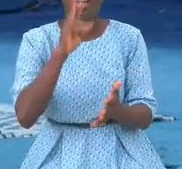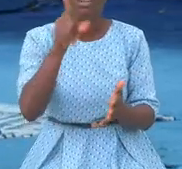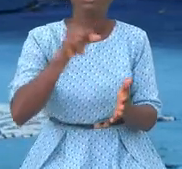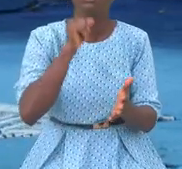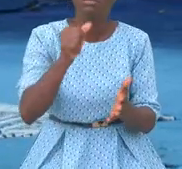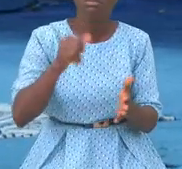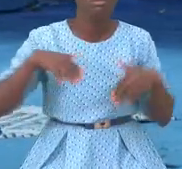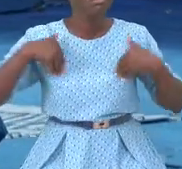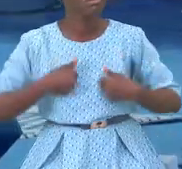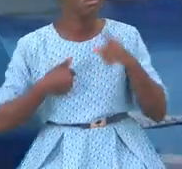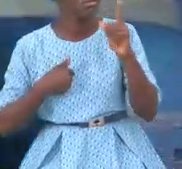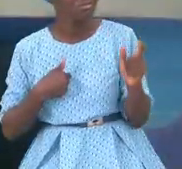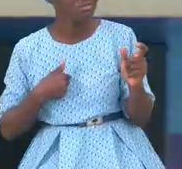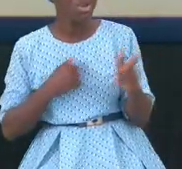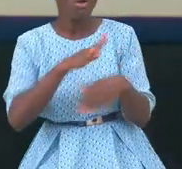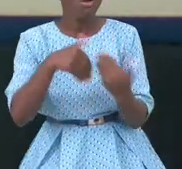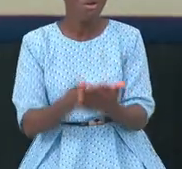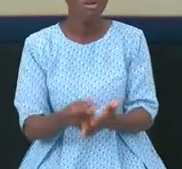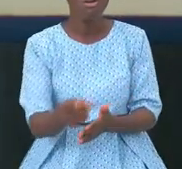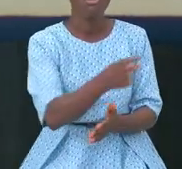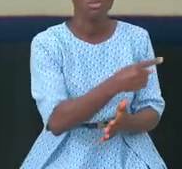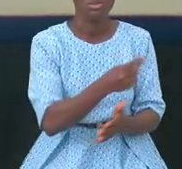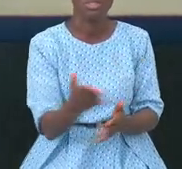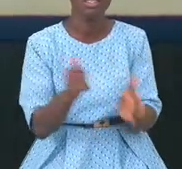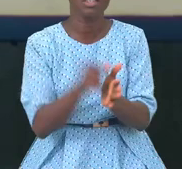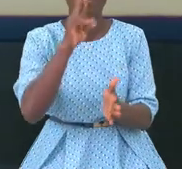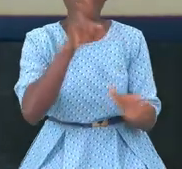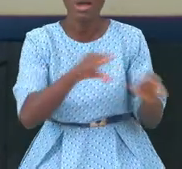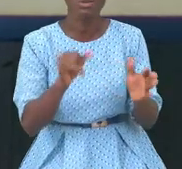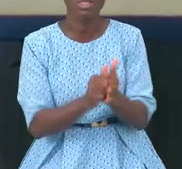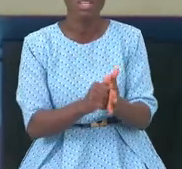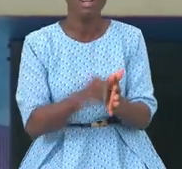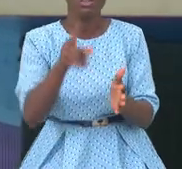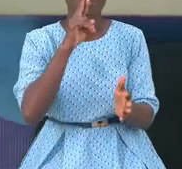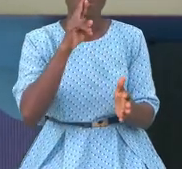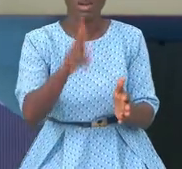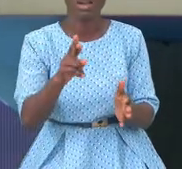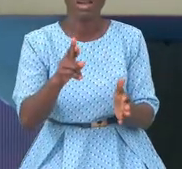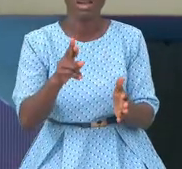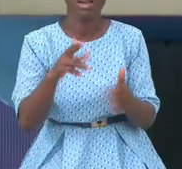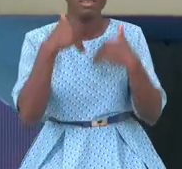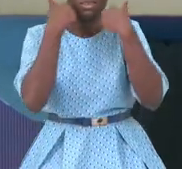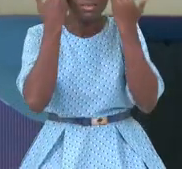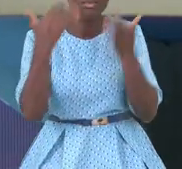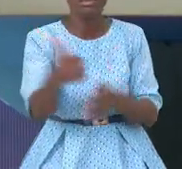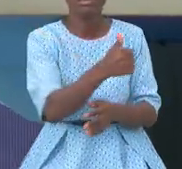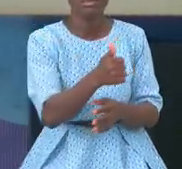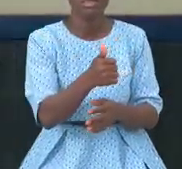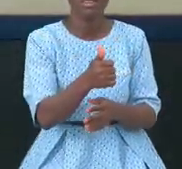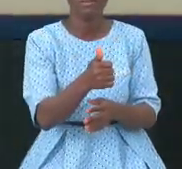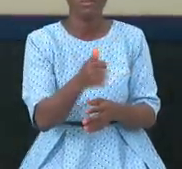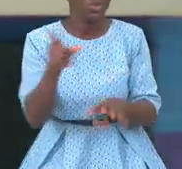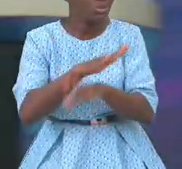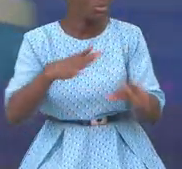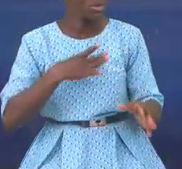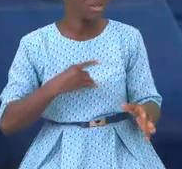you tired? Don't you want a change? Don't you want happiness and joy and relief and forgiveness?